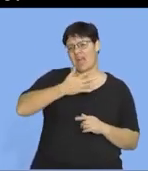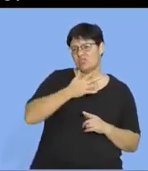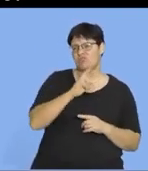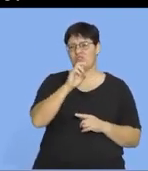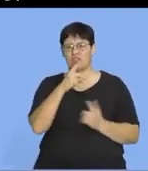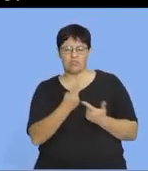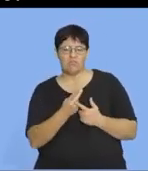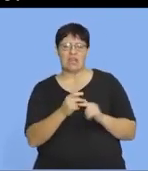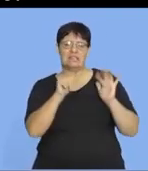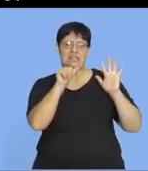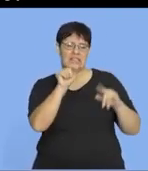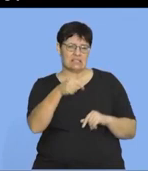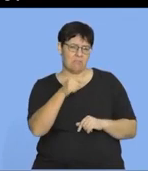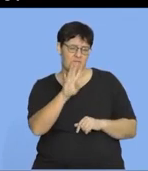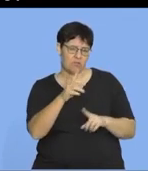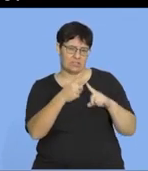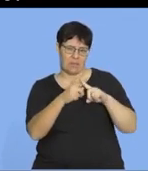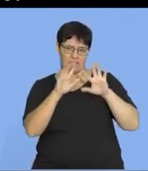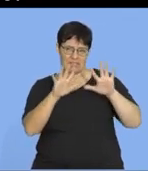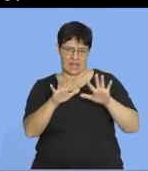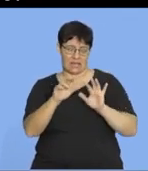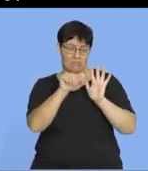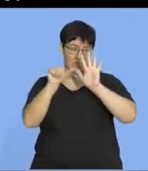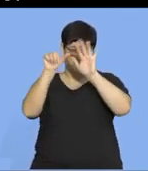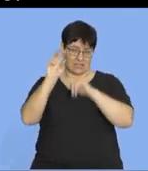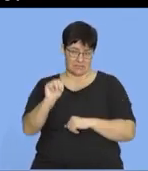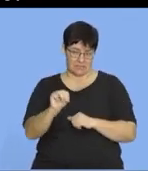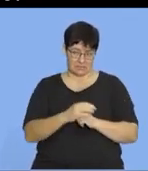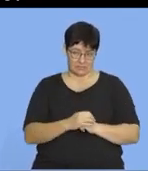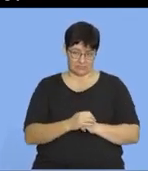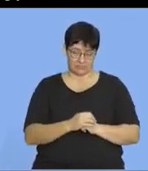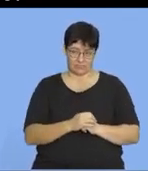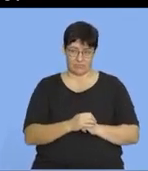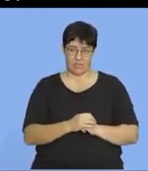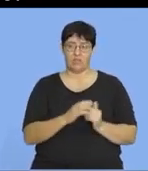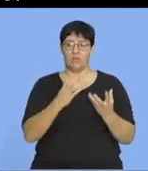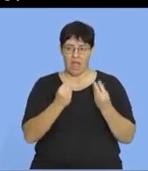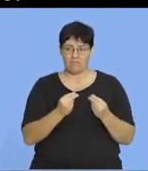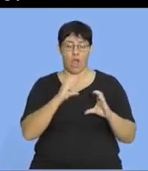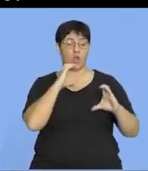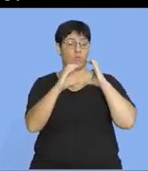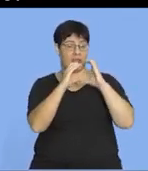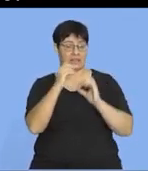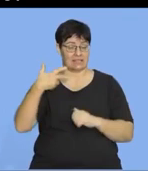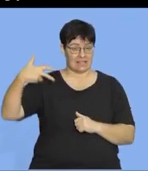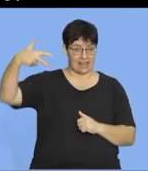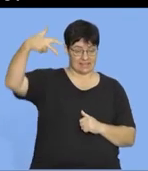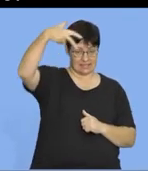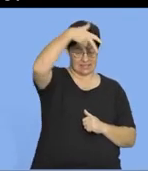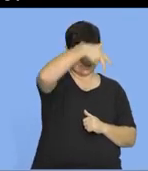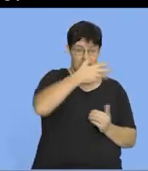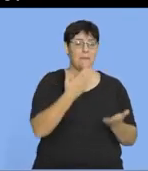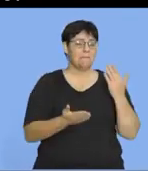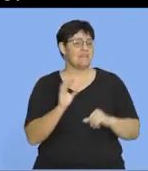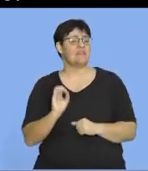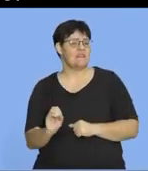6,4 times 10 to the 6 meters. Then they tell you a communication satellite, so it sits atop the Earth, has a